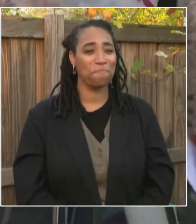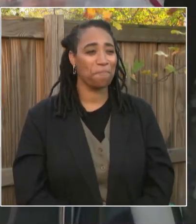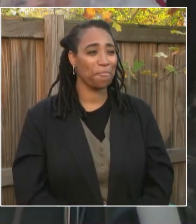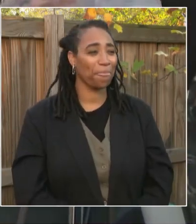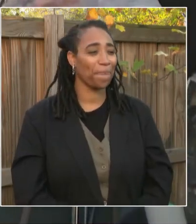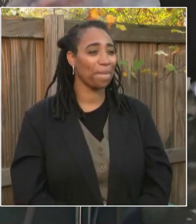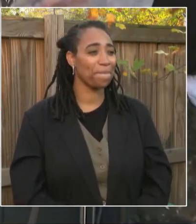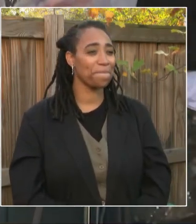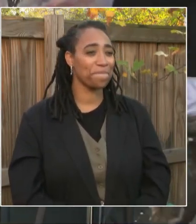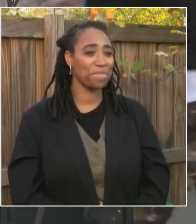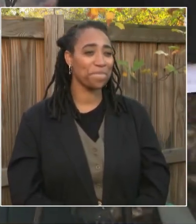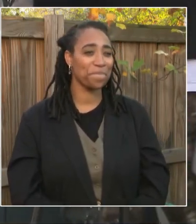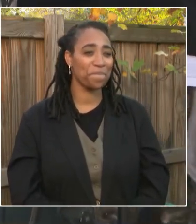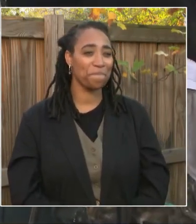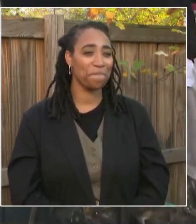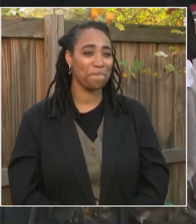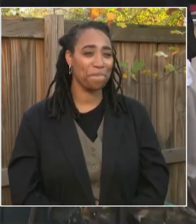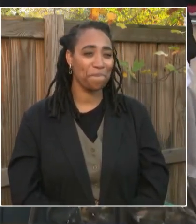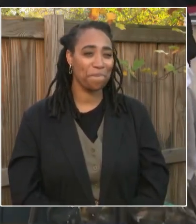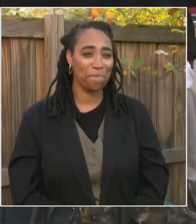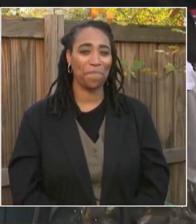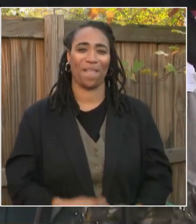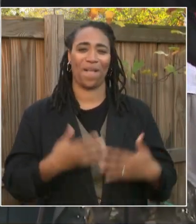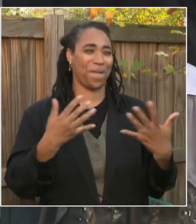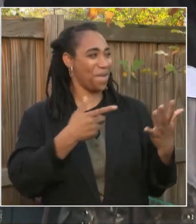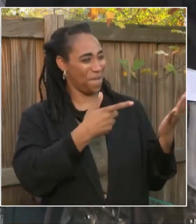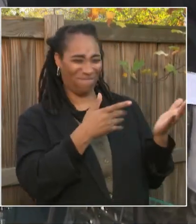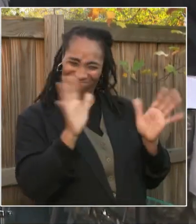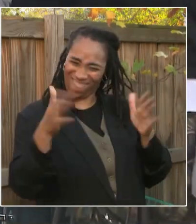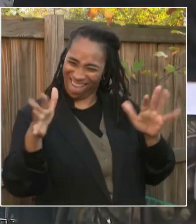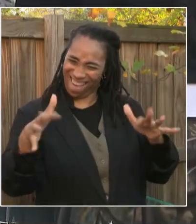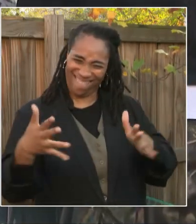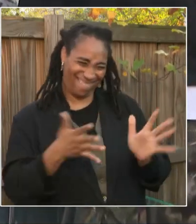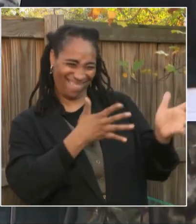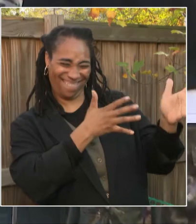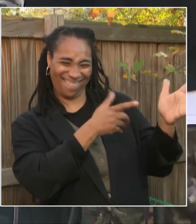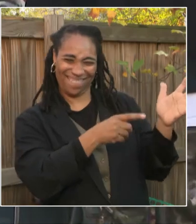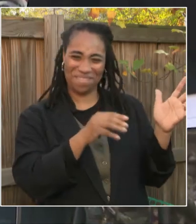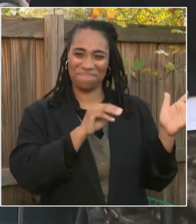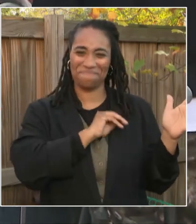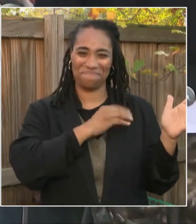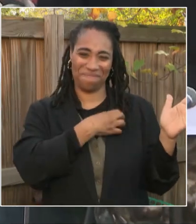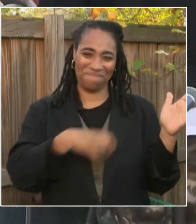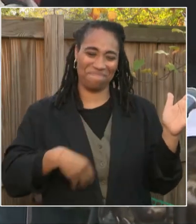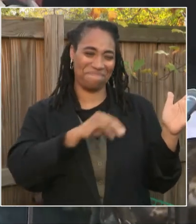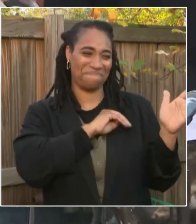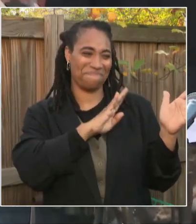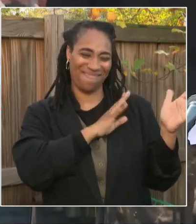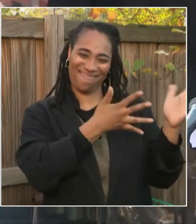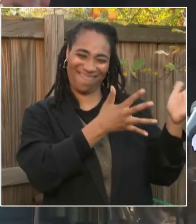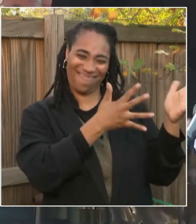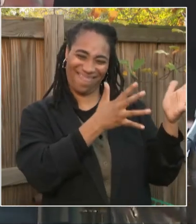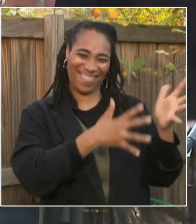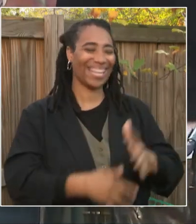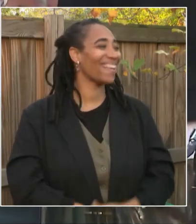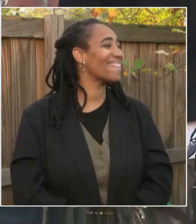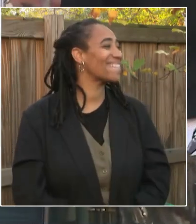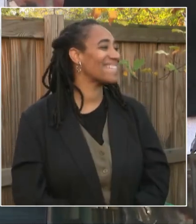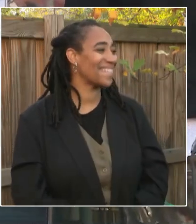Come on, another hand for Mayor Muriel Bowser right now. Won't you give it up for her? We're grateful for public officials who will continue to take us